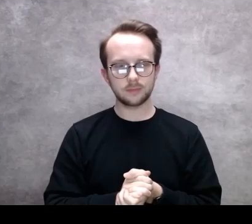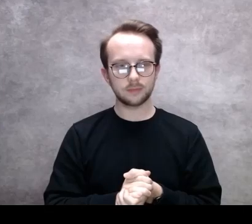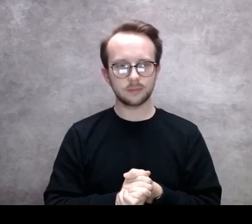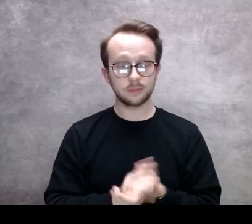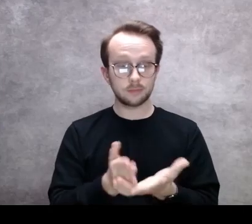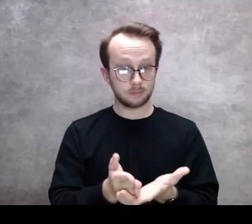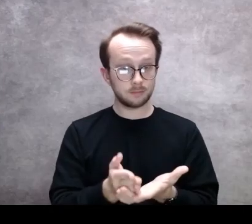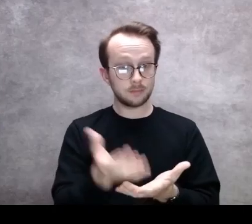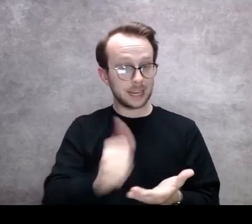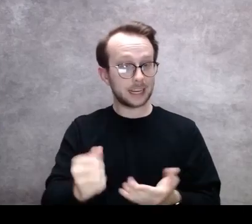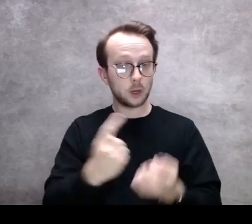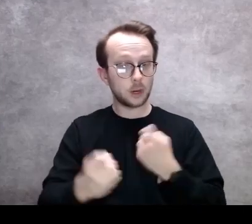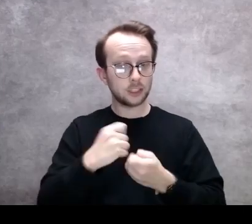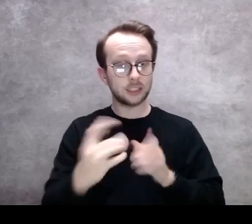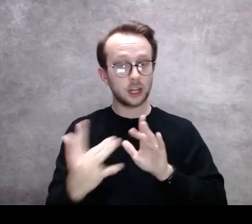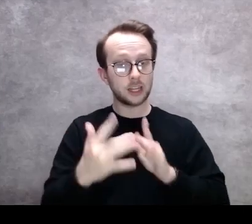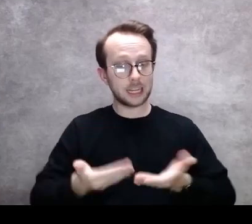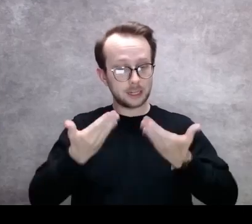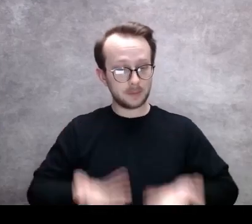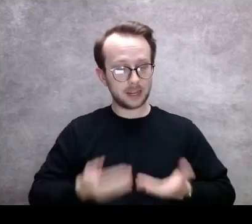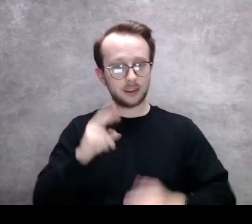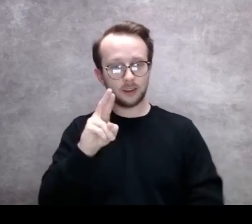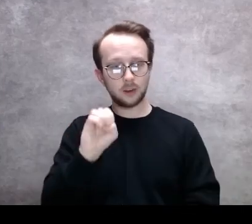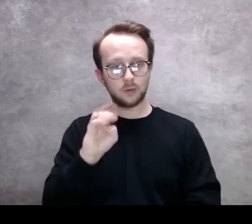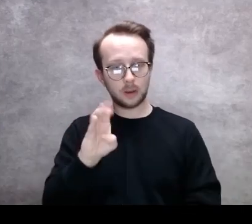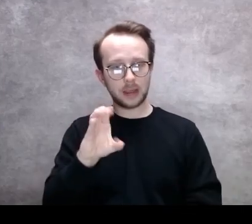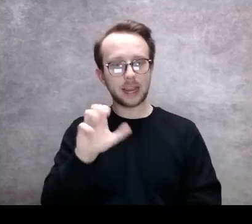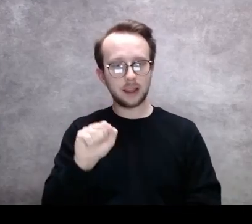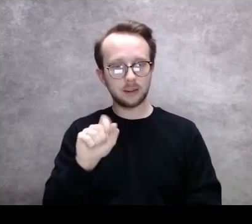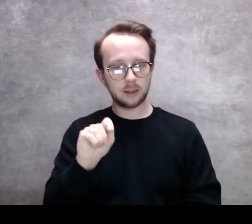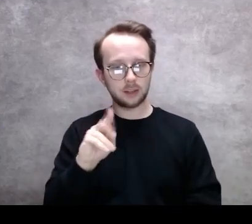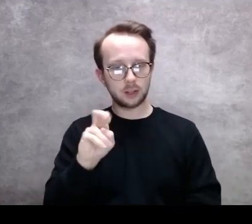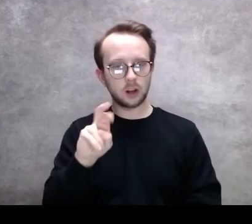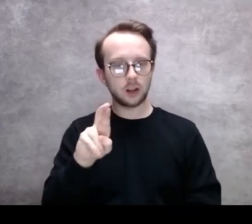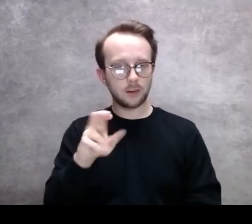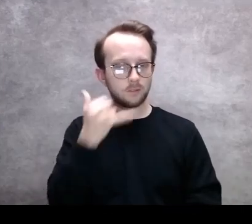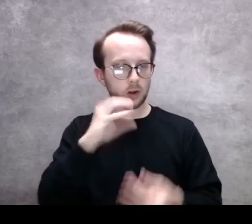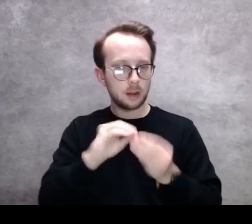For any questions, please contact me, Rebecca Turner. I can be reached at